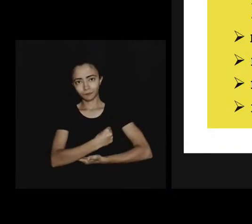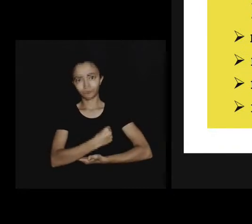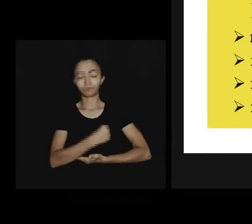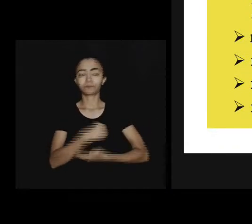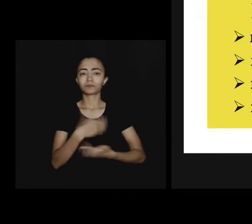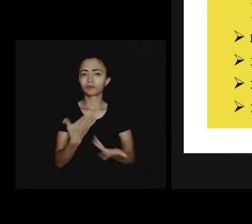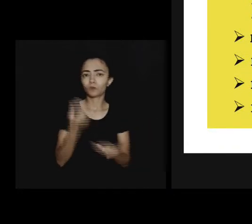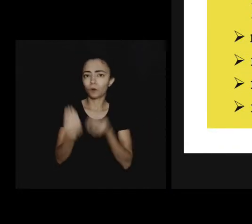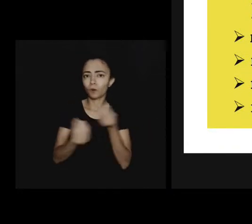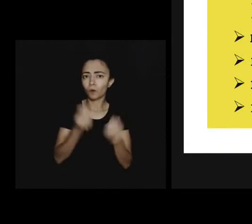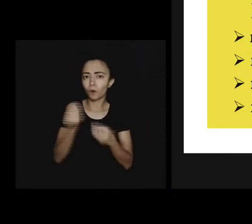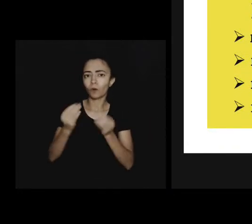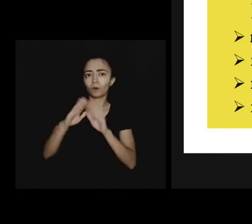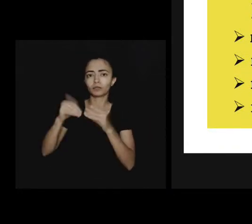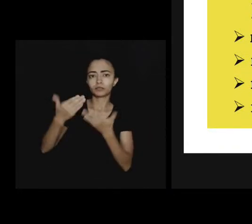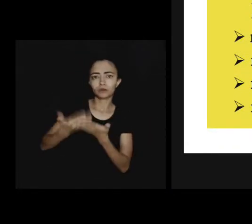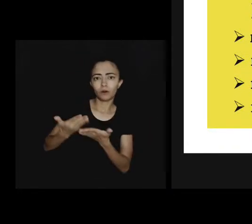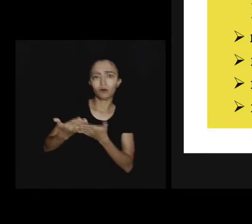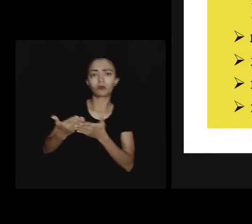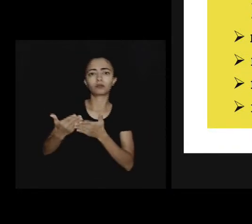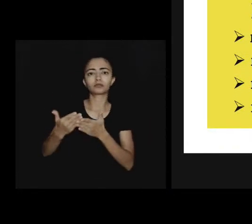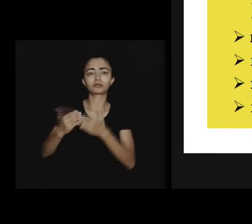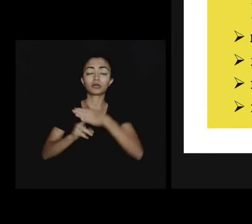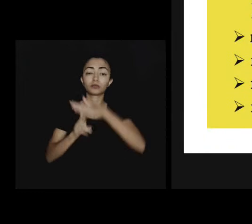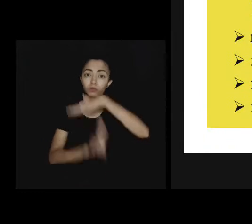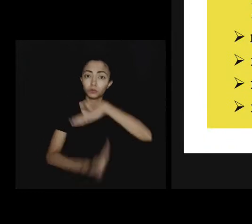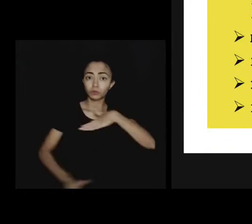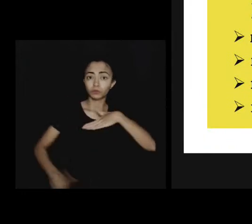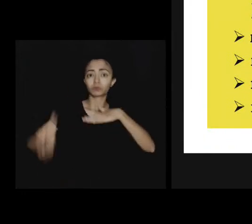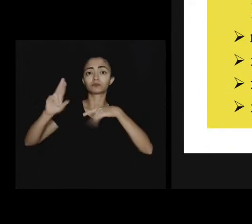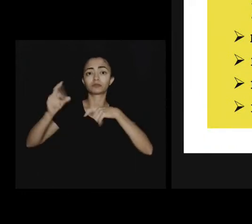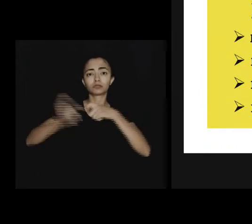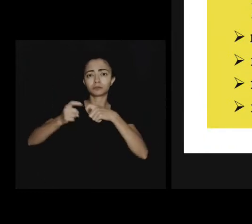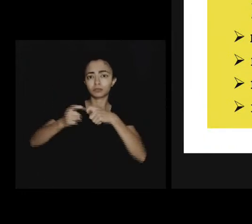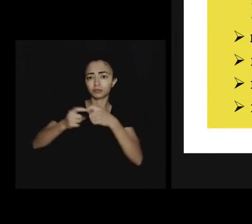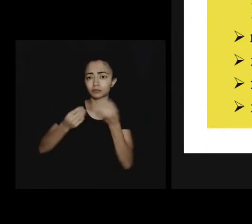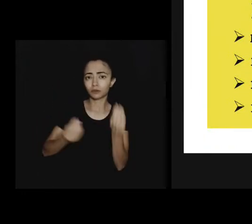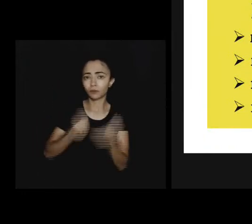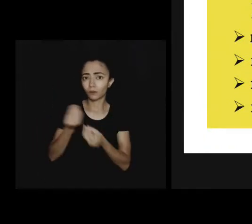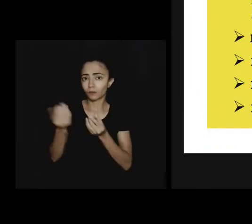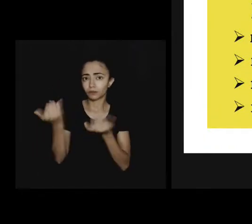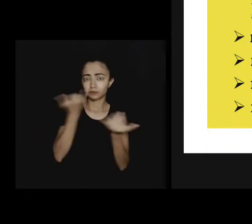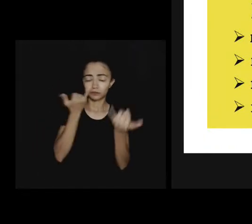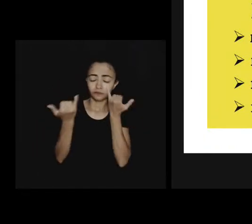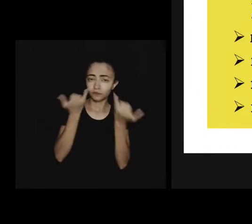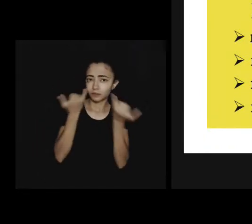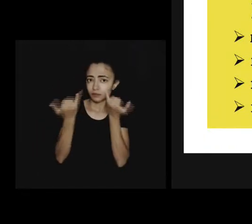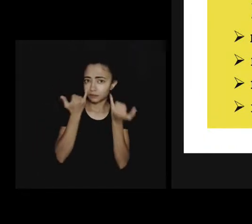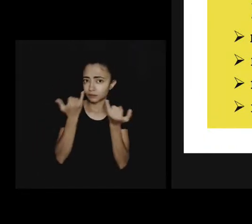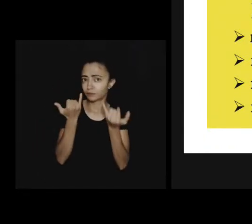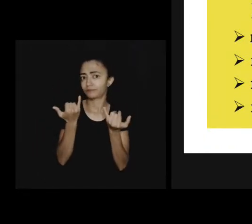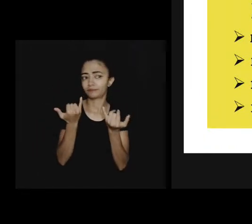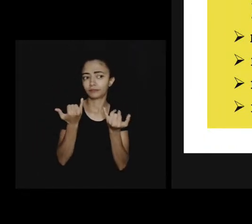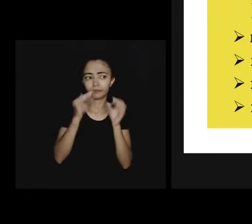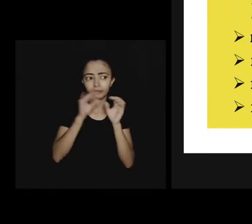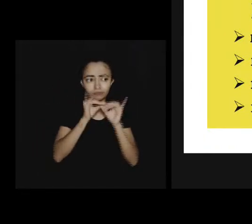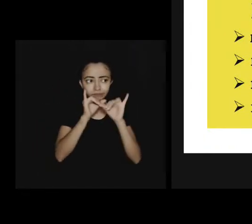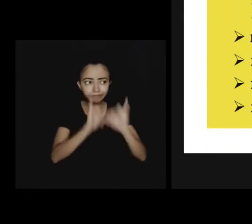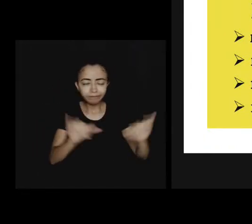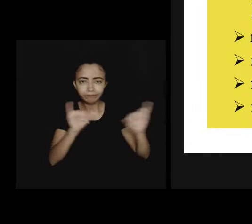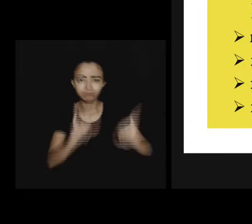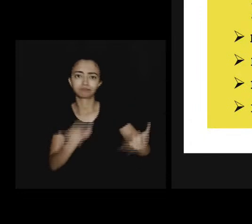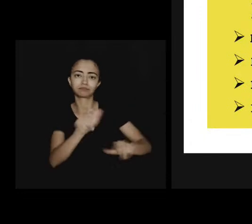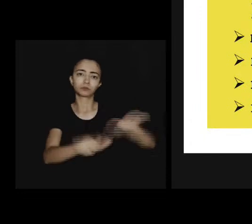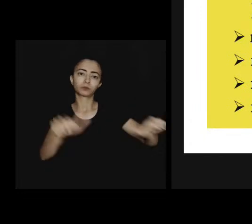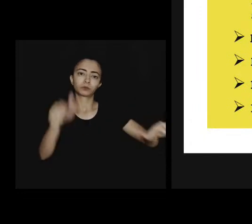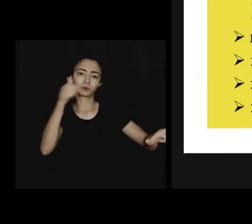get free education from formula companies? Employers, why should they be supporting breastfeeding? If they've been taught that there's an